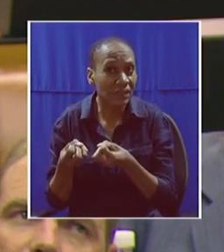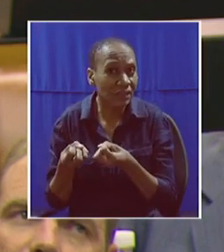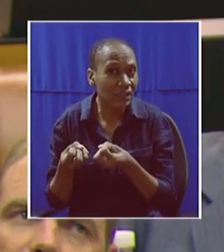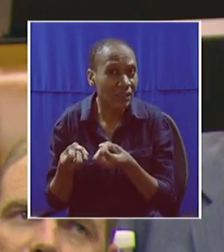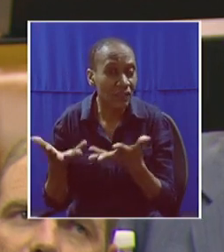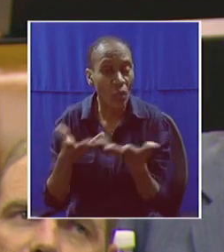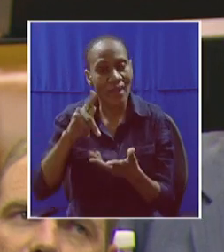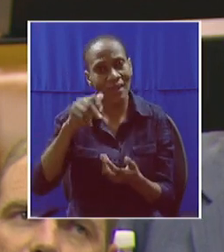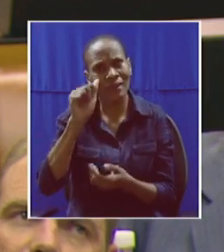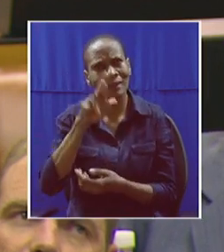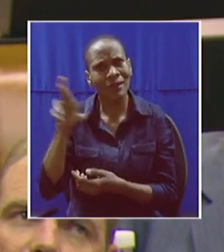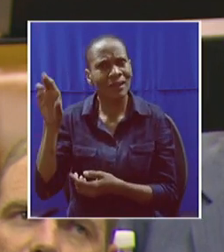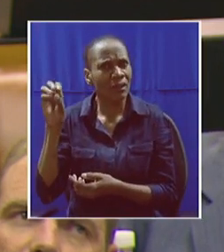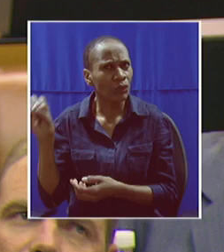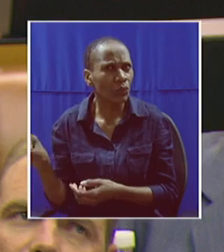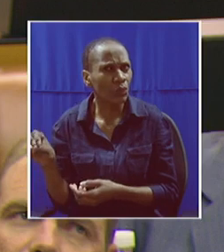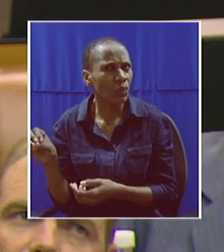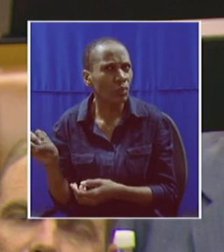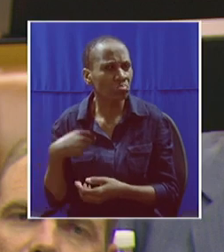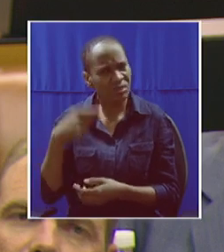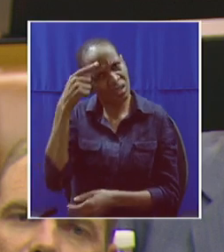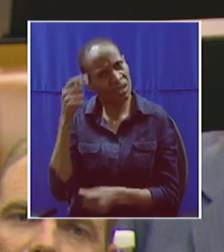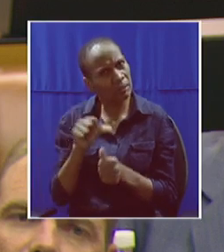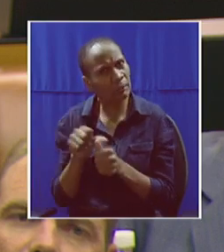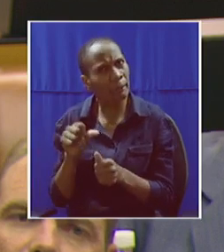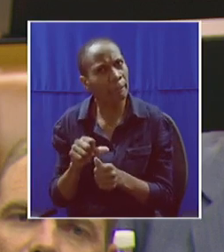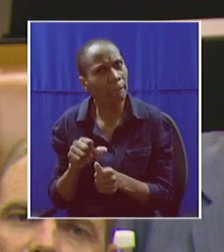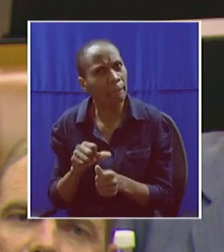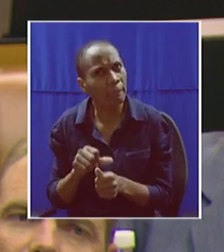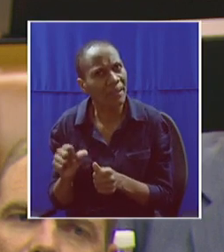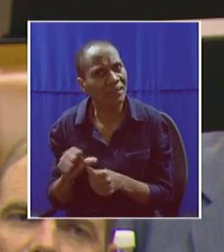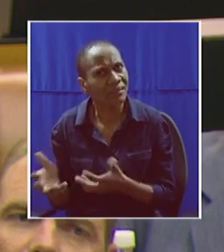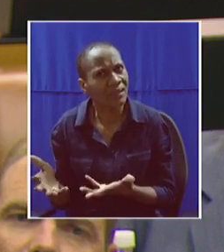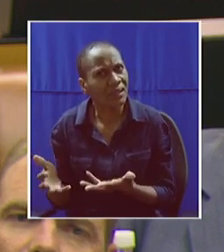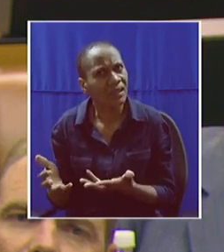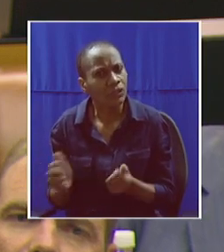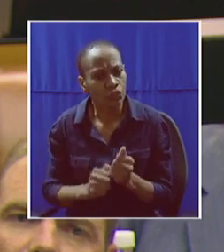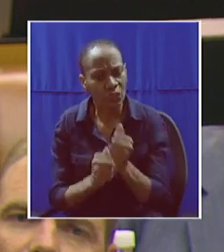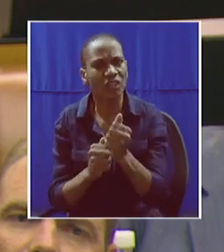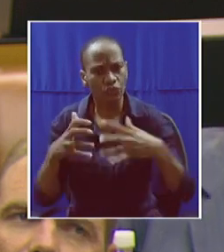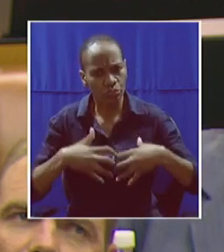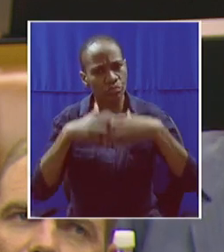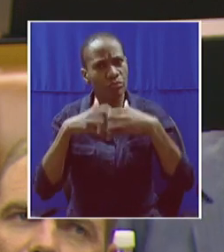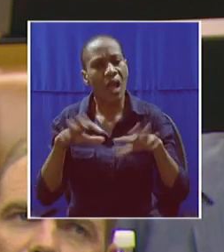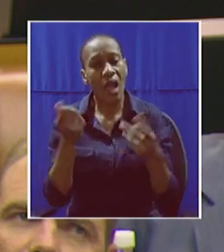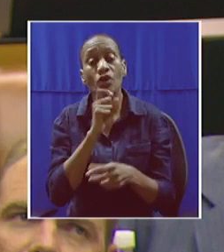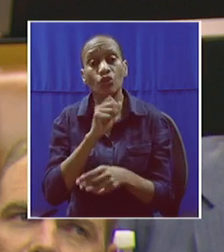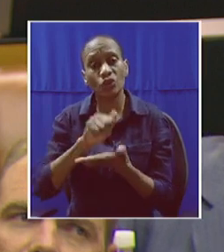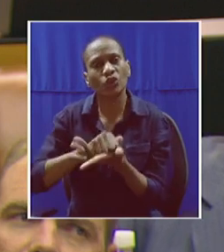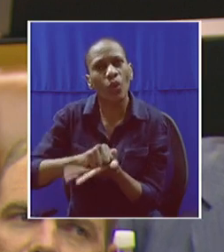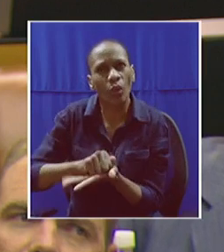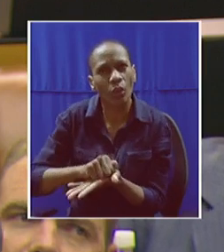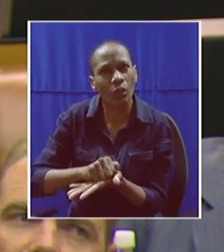the Karo and we would think that it is much better to have an exit strategy for coal a very distinct and a